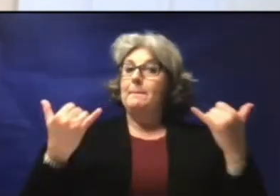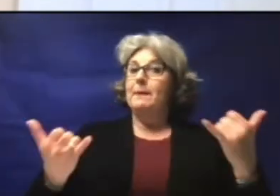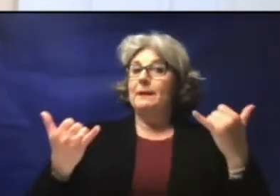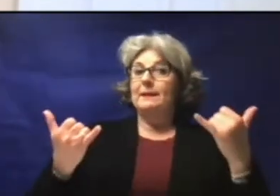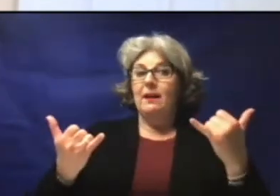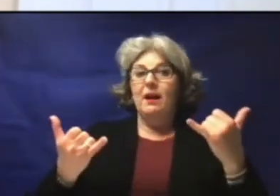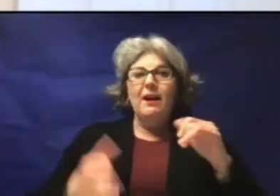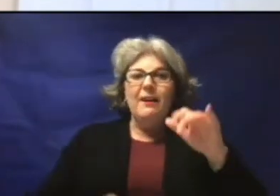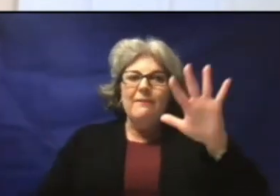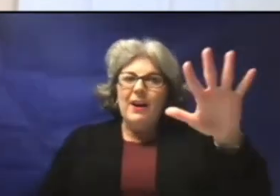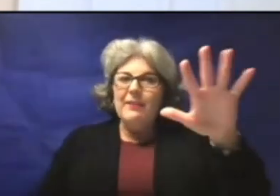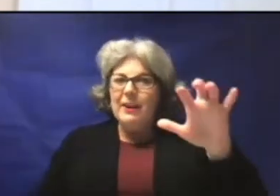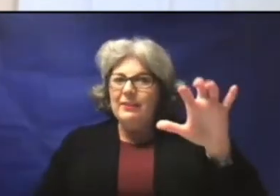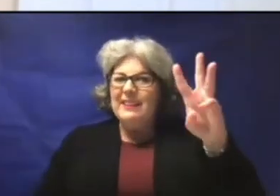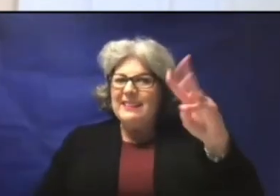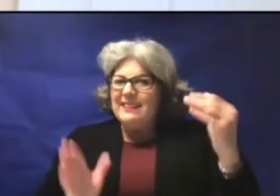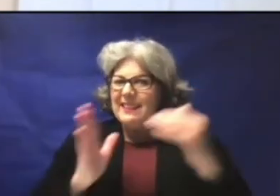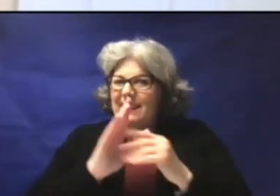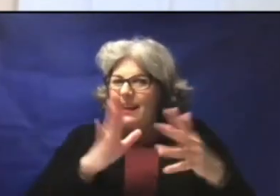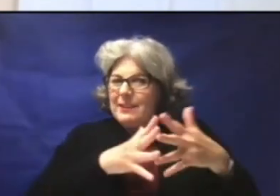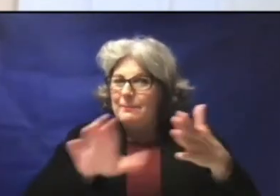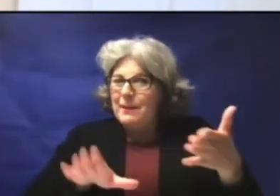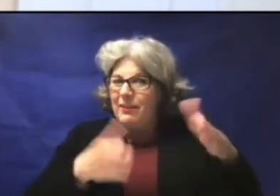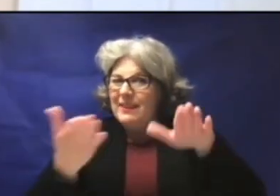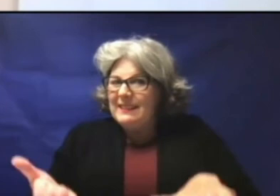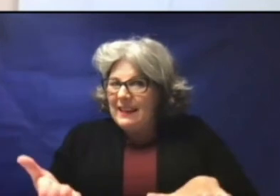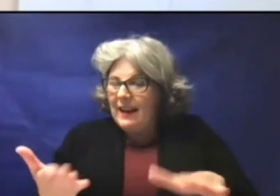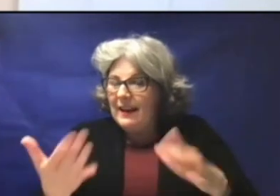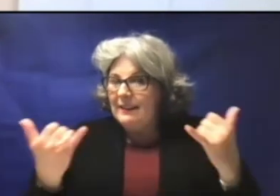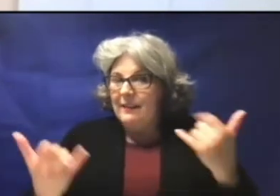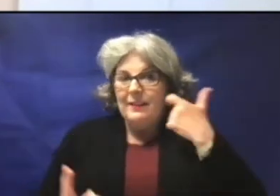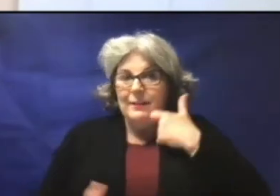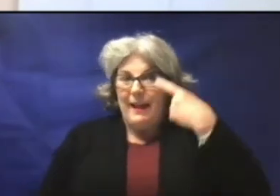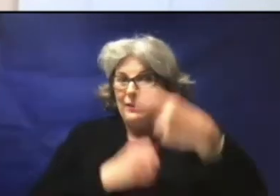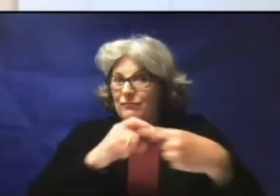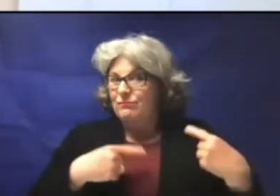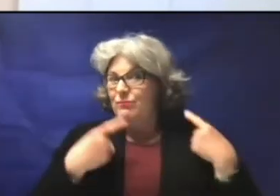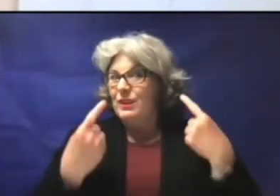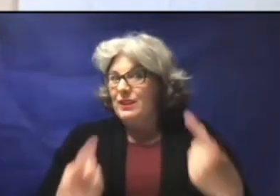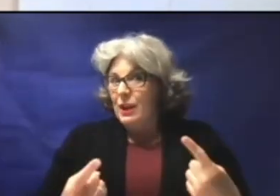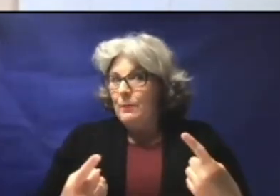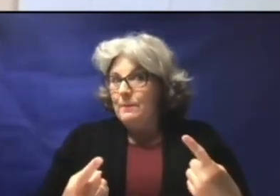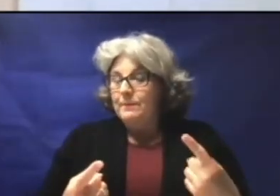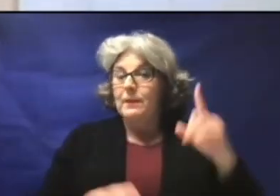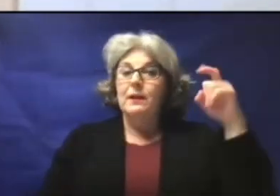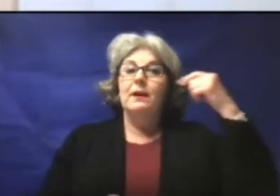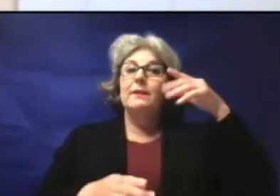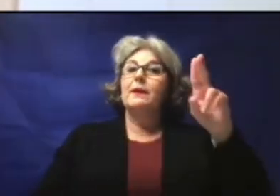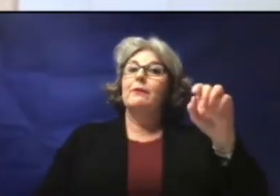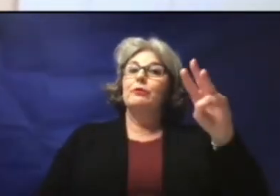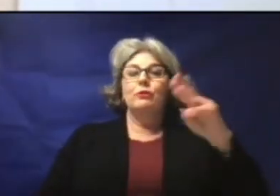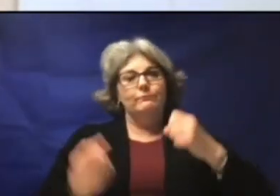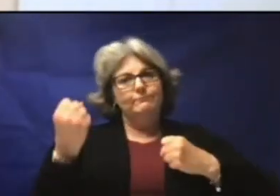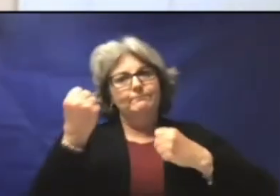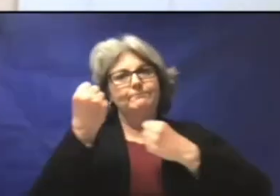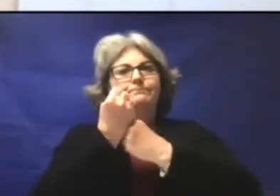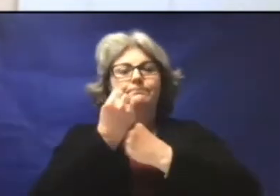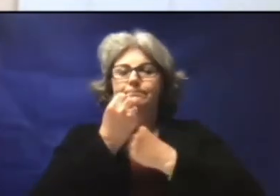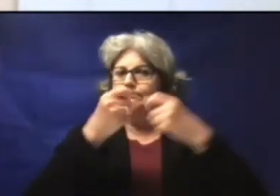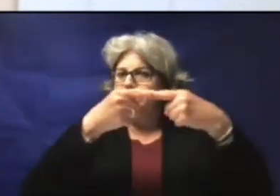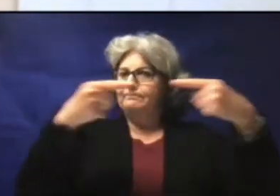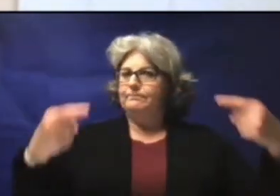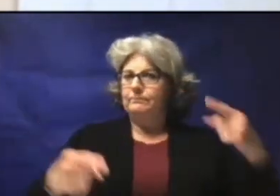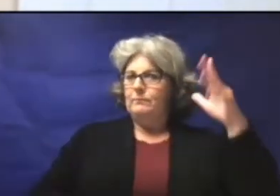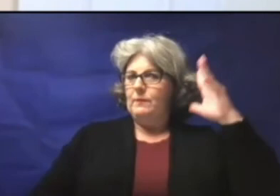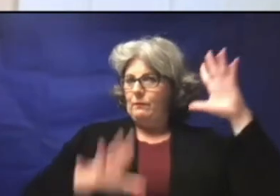lost over 560,000 American lives over the past year. Governor Newsom stands in sharp contrast to our